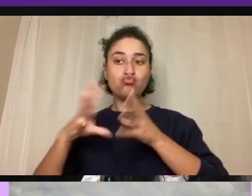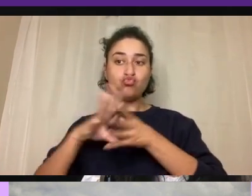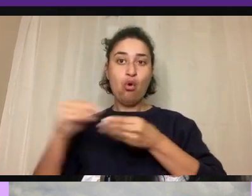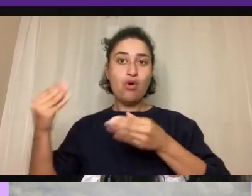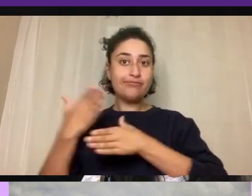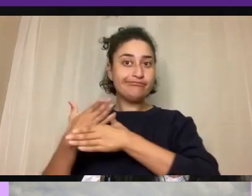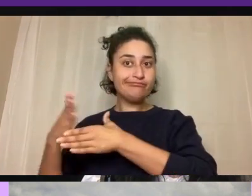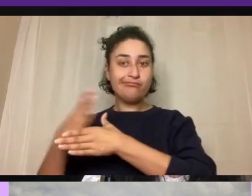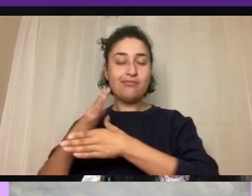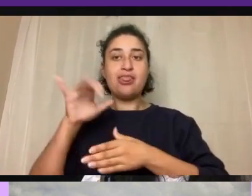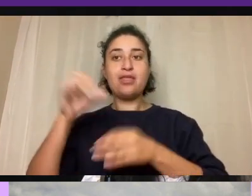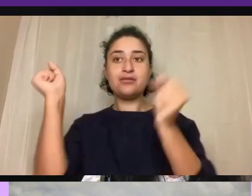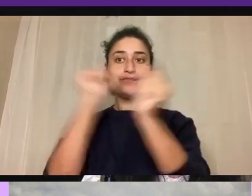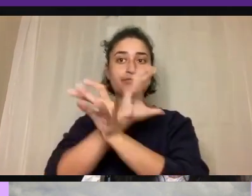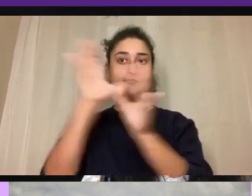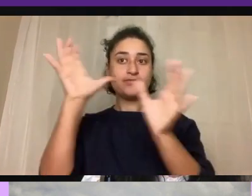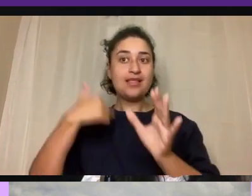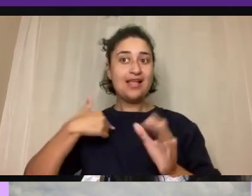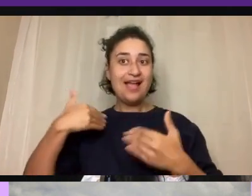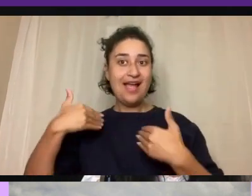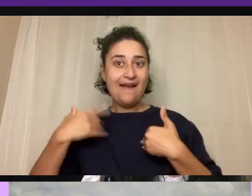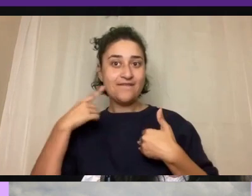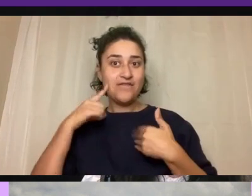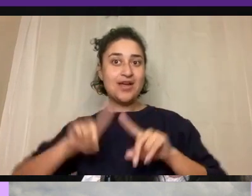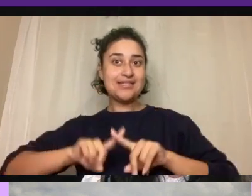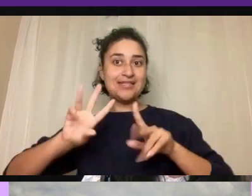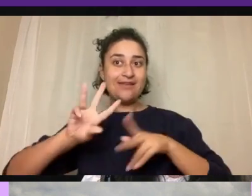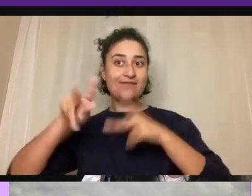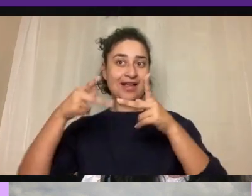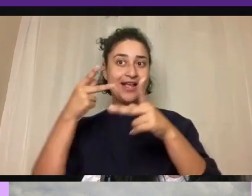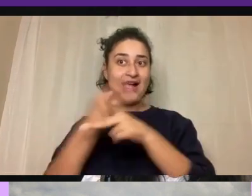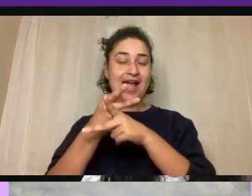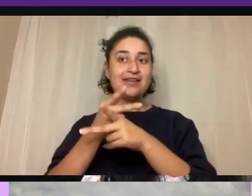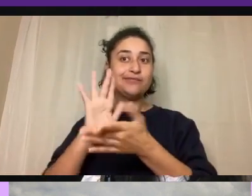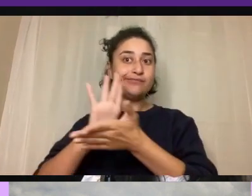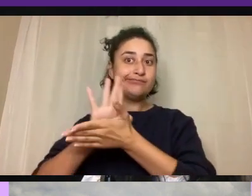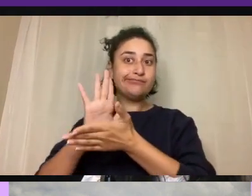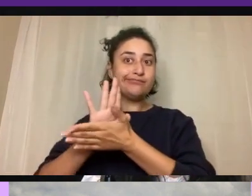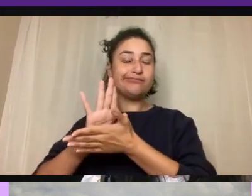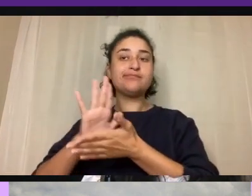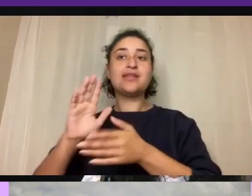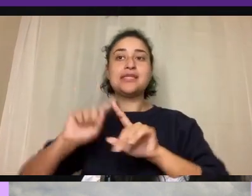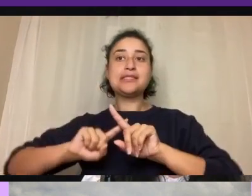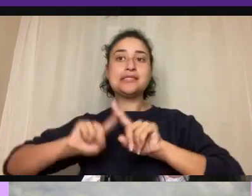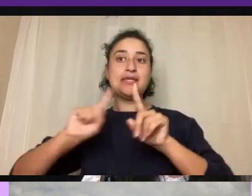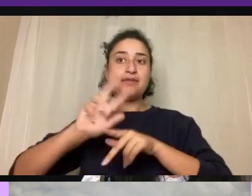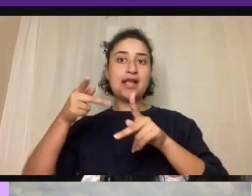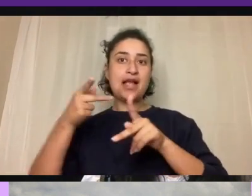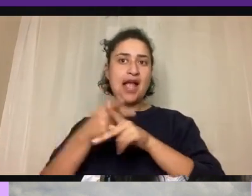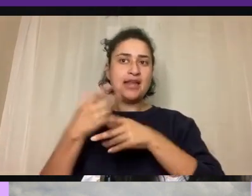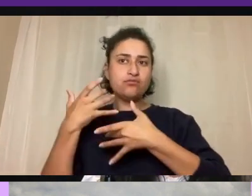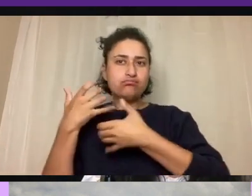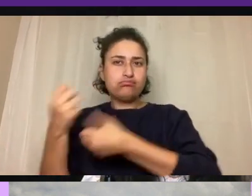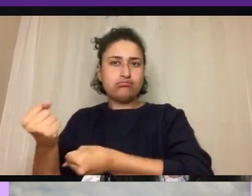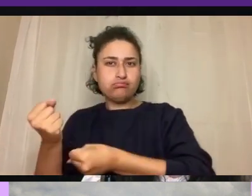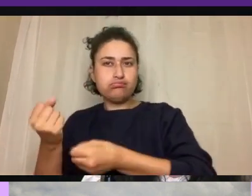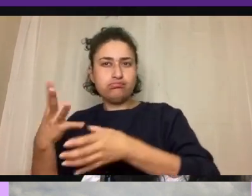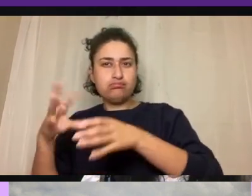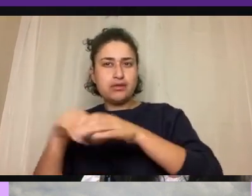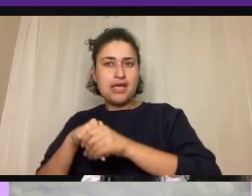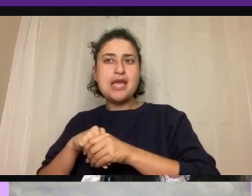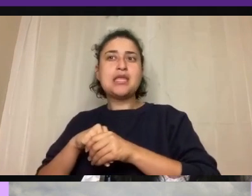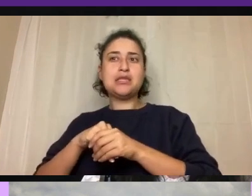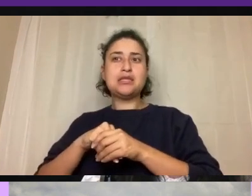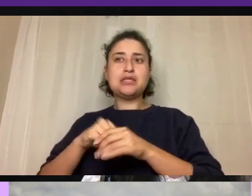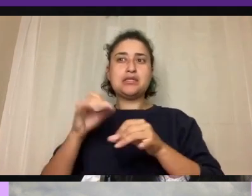have for a different kind of academia, for a different kind of solidarity within those institutional